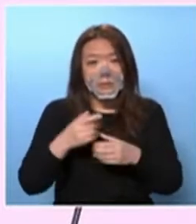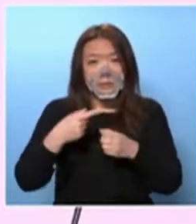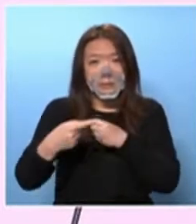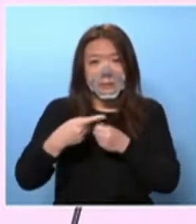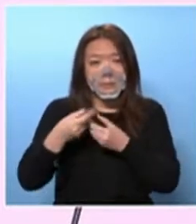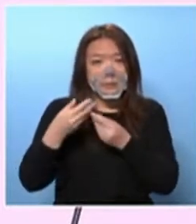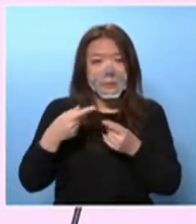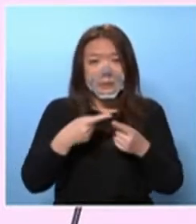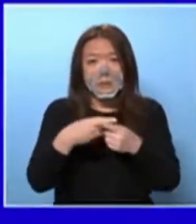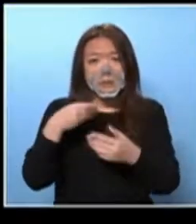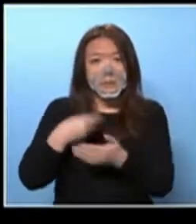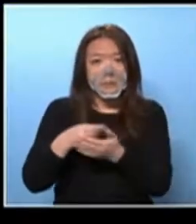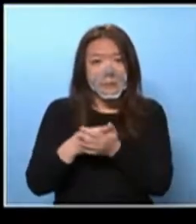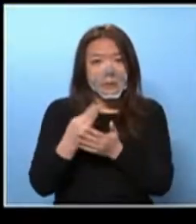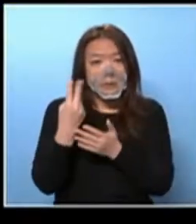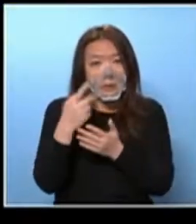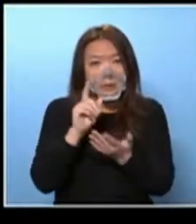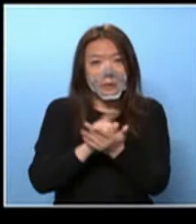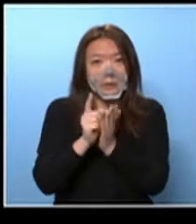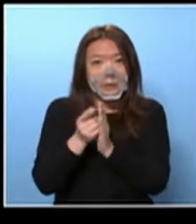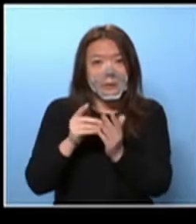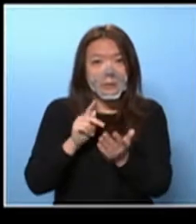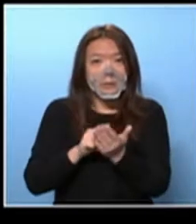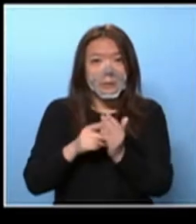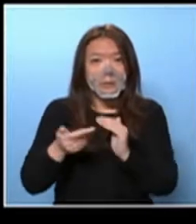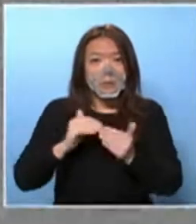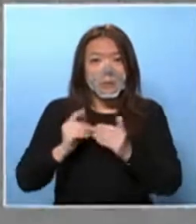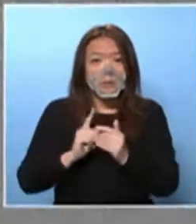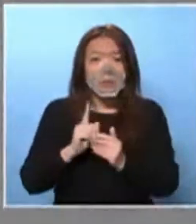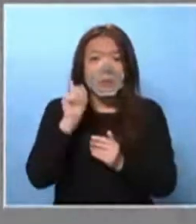public subscription were announced last week.